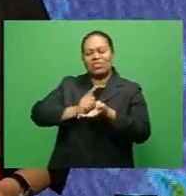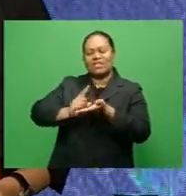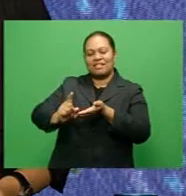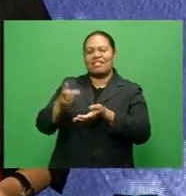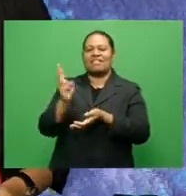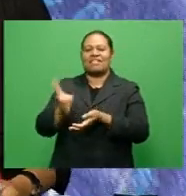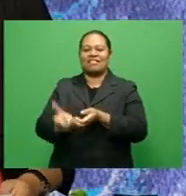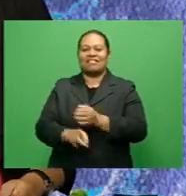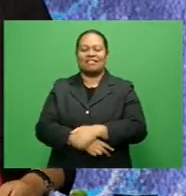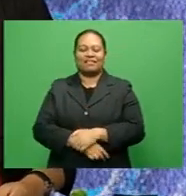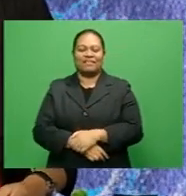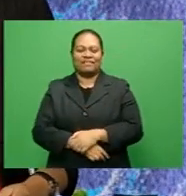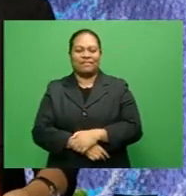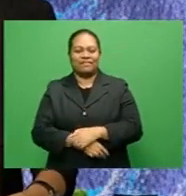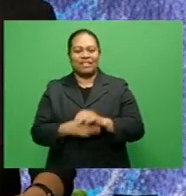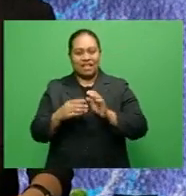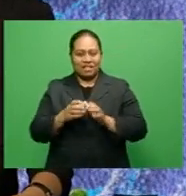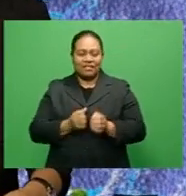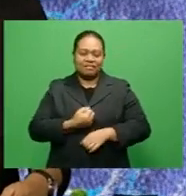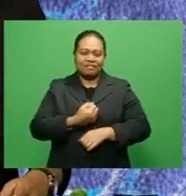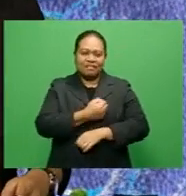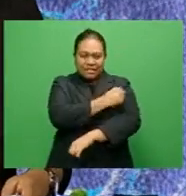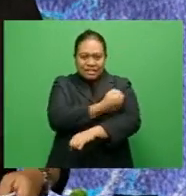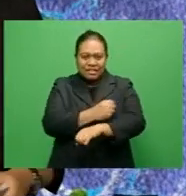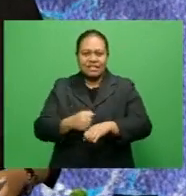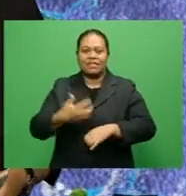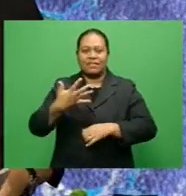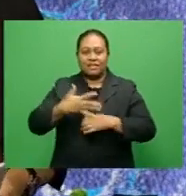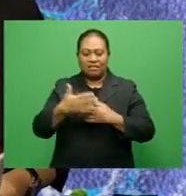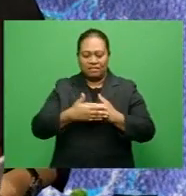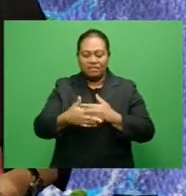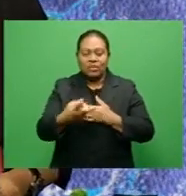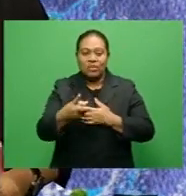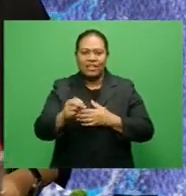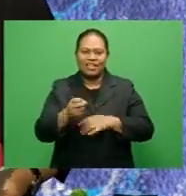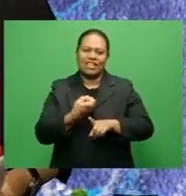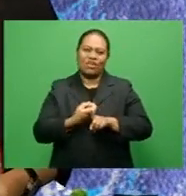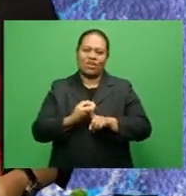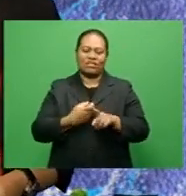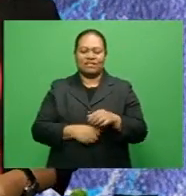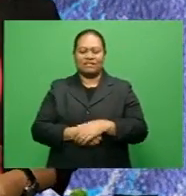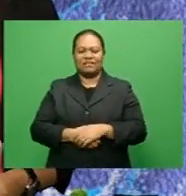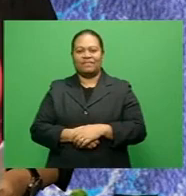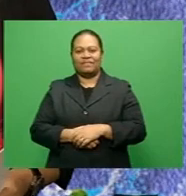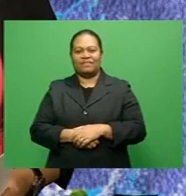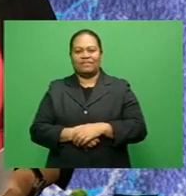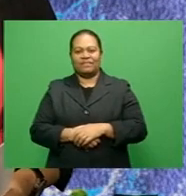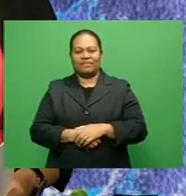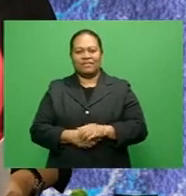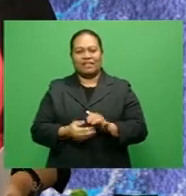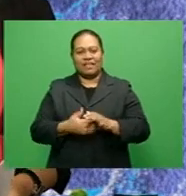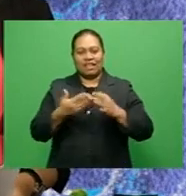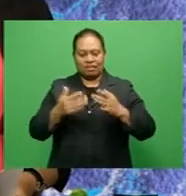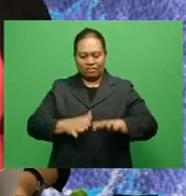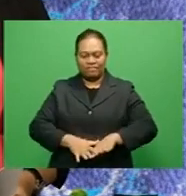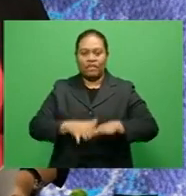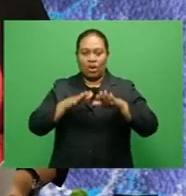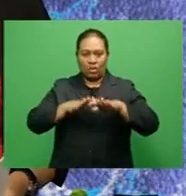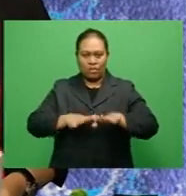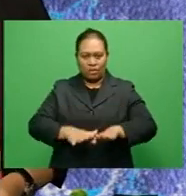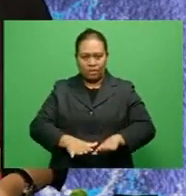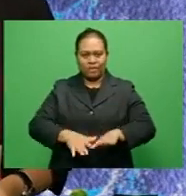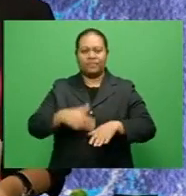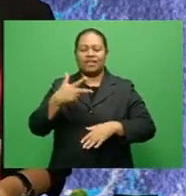spells. At sea, southeast winds 15 to 20 knots, moderate to rough seas. Now turning to the tides, low tide